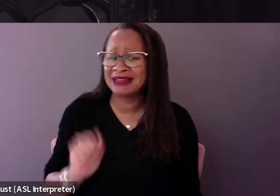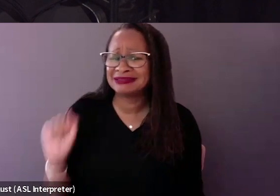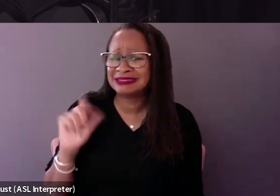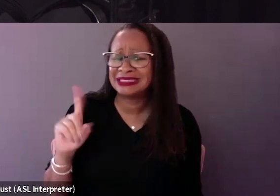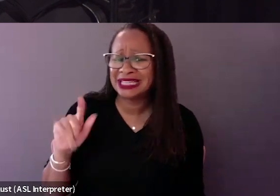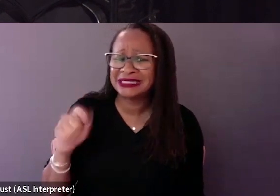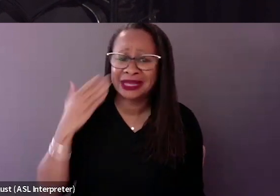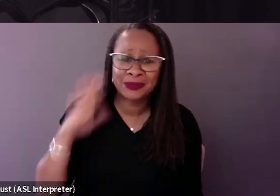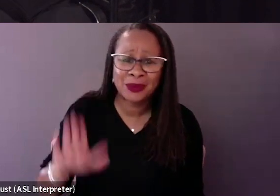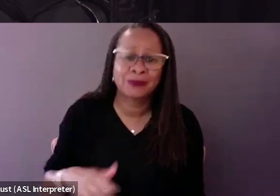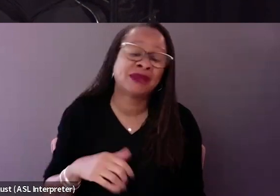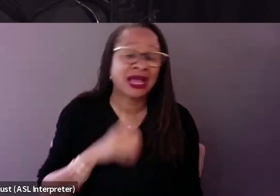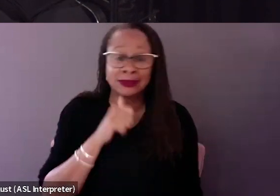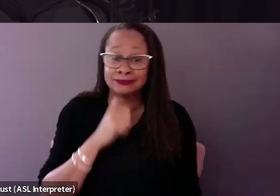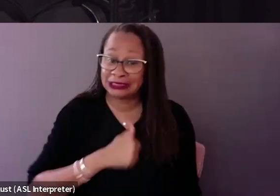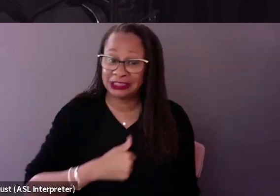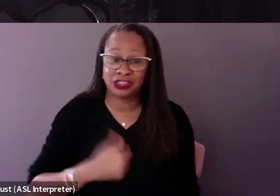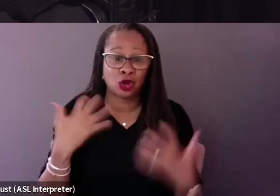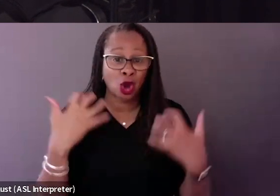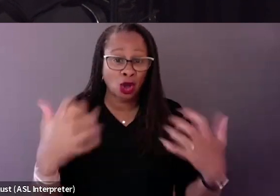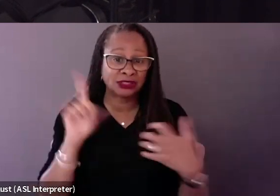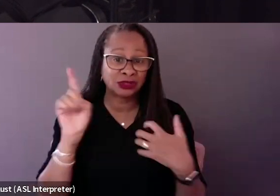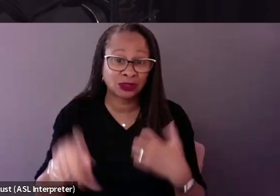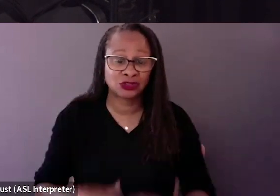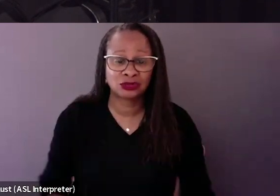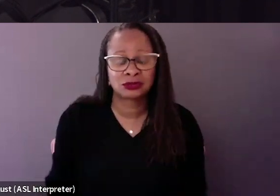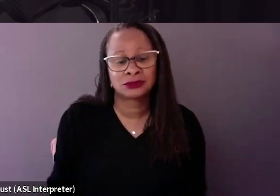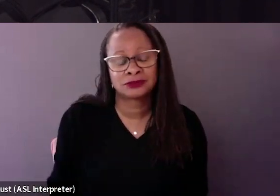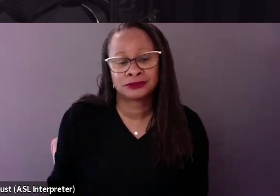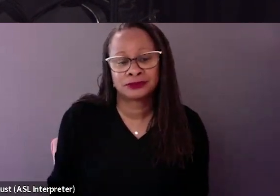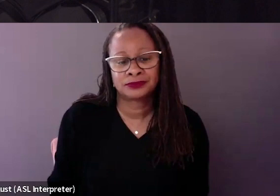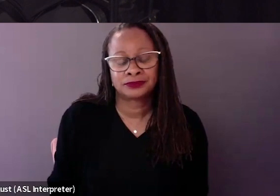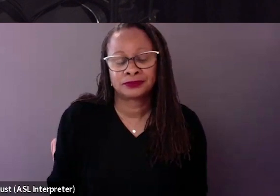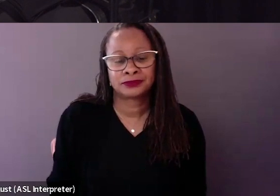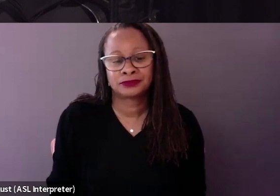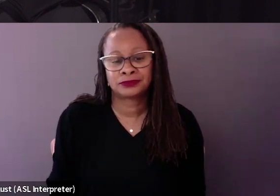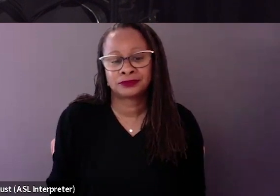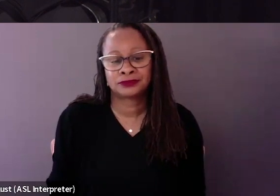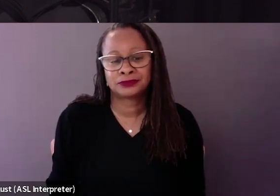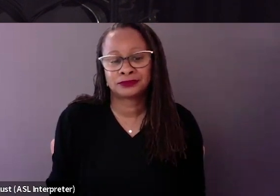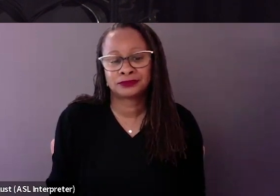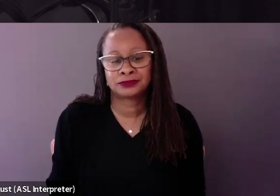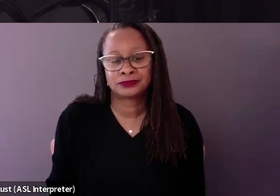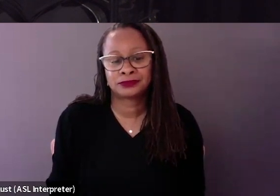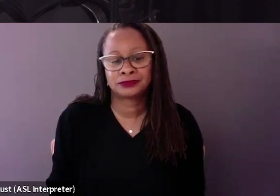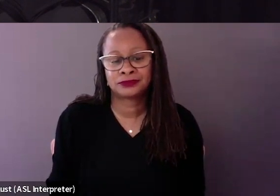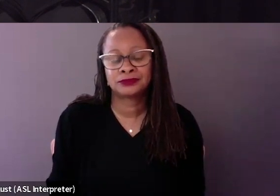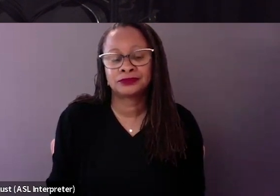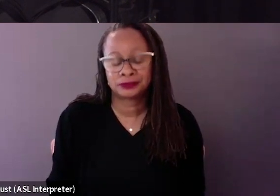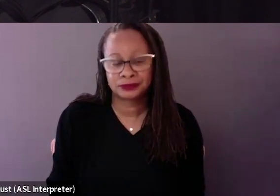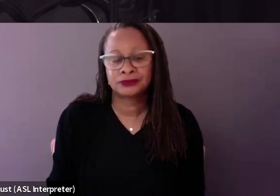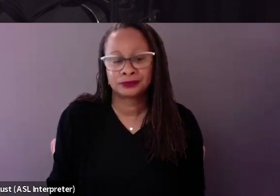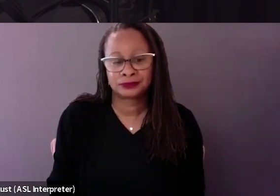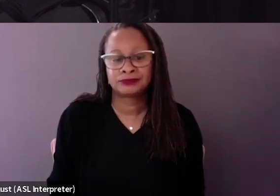I don't know. The whole thing was